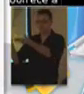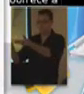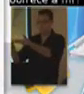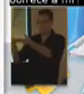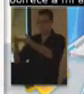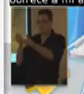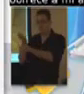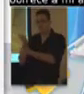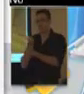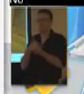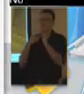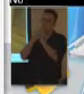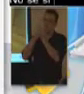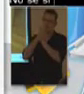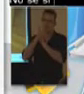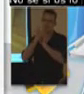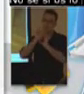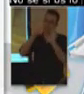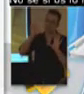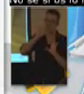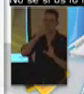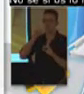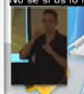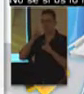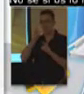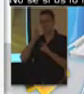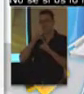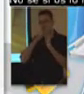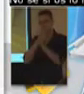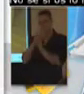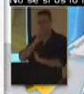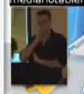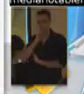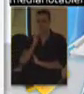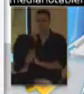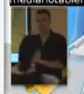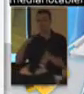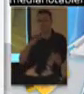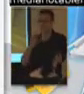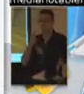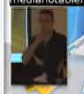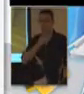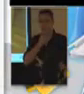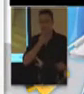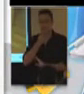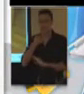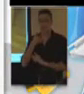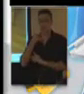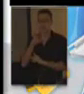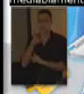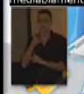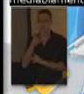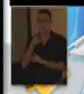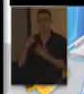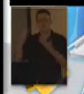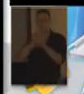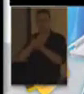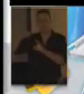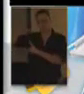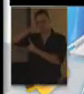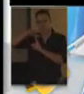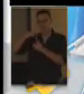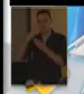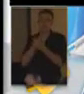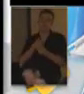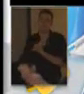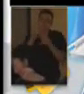to me at my height. I don't know if I've explained myself very well, but it's a very simple system which could be used in